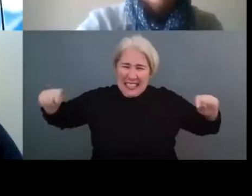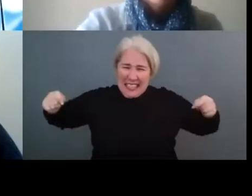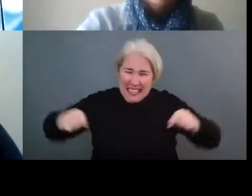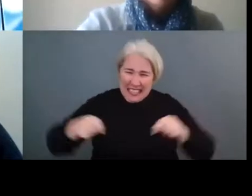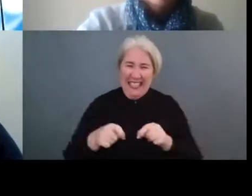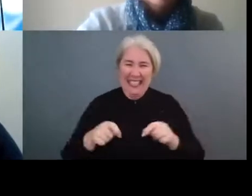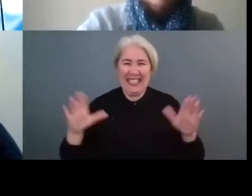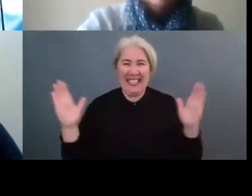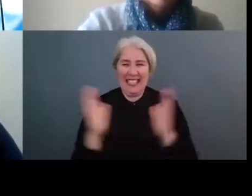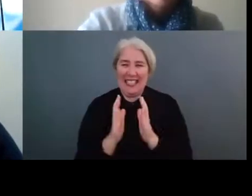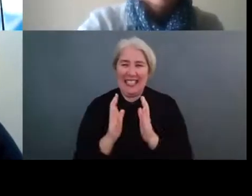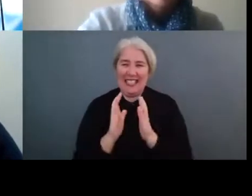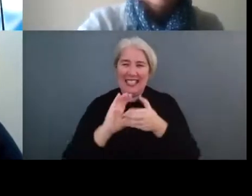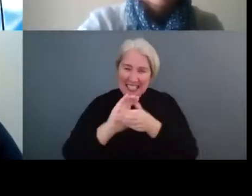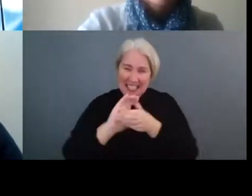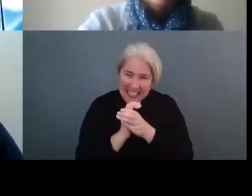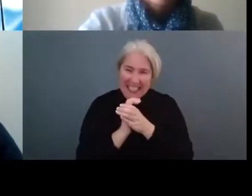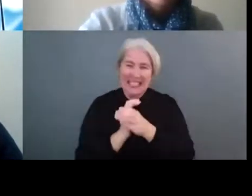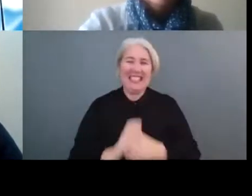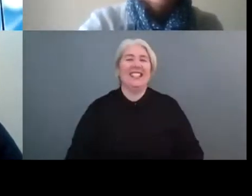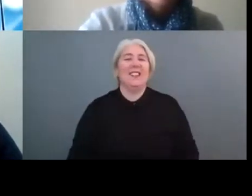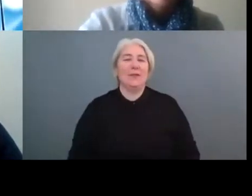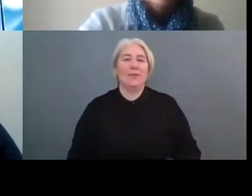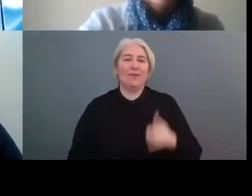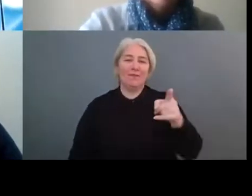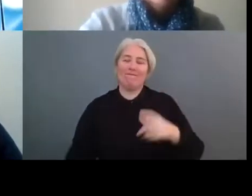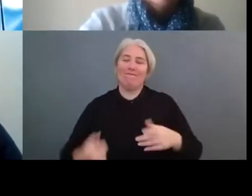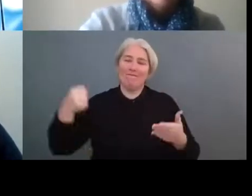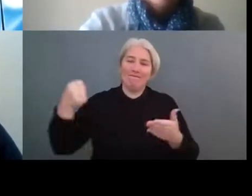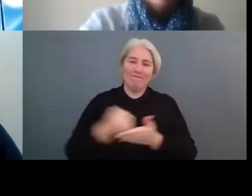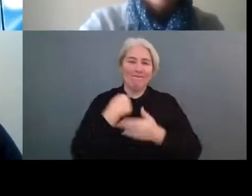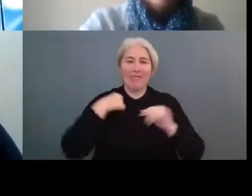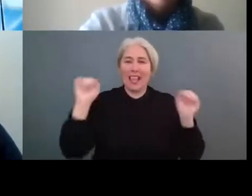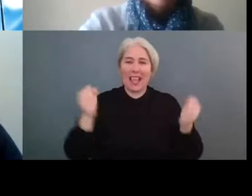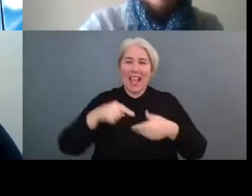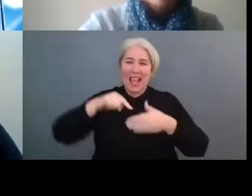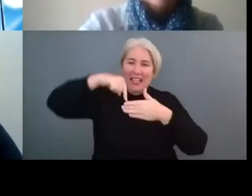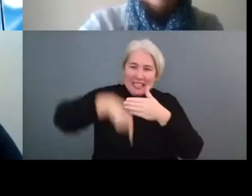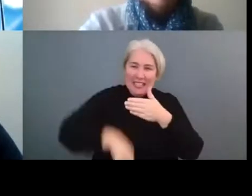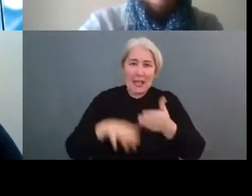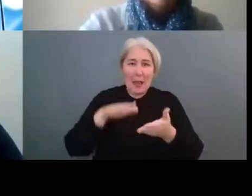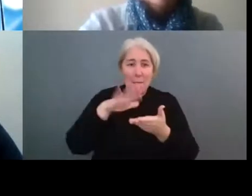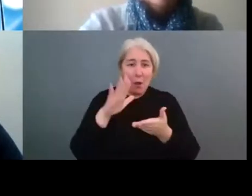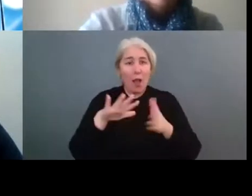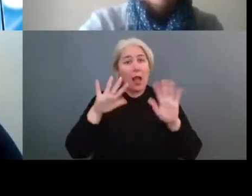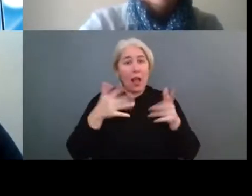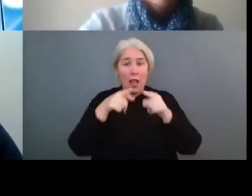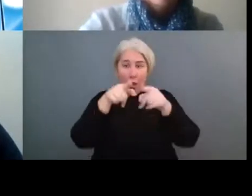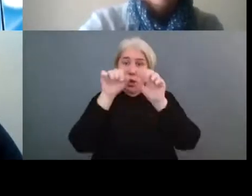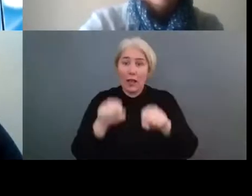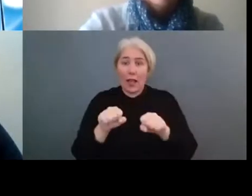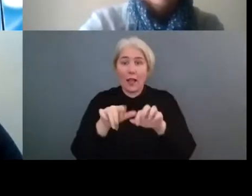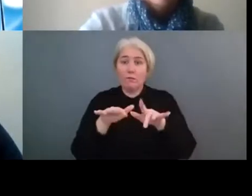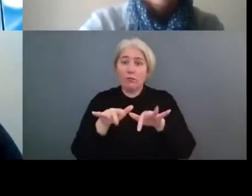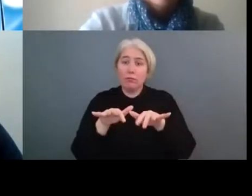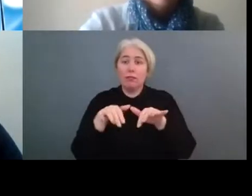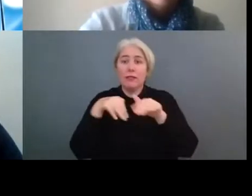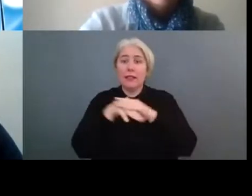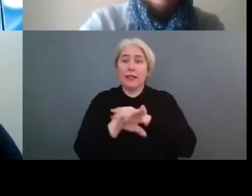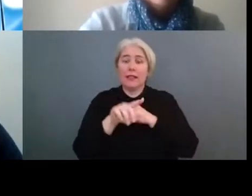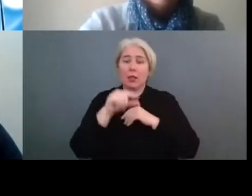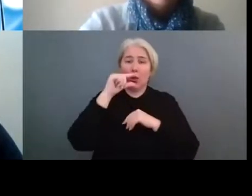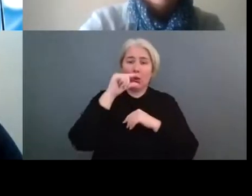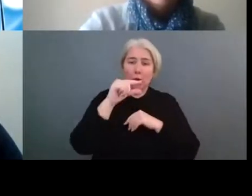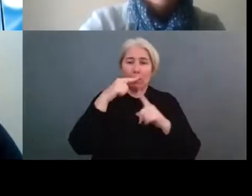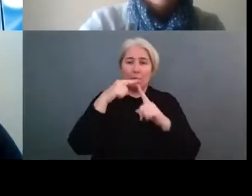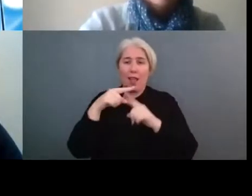since we can unfortunately go deeper into this this project, maybe you can put in the Q&A session the link to